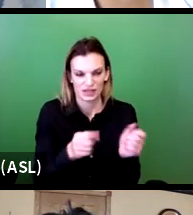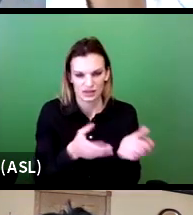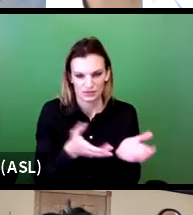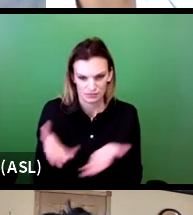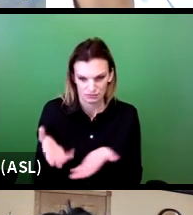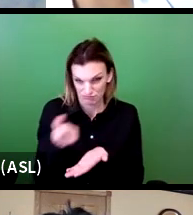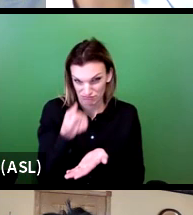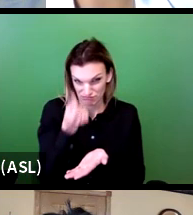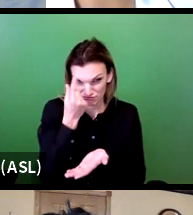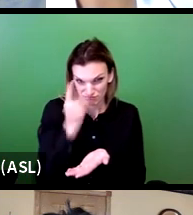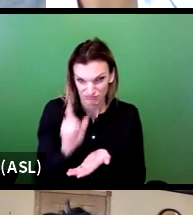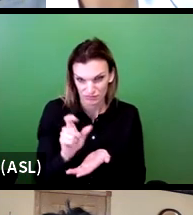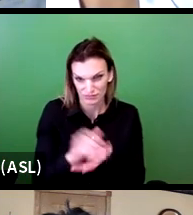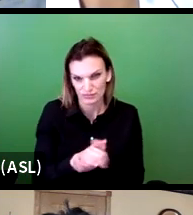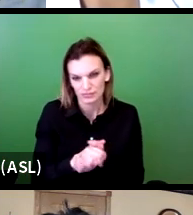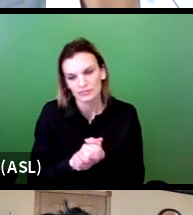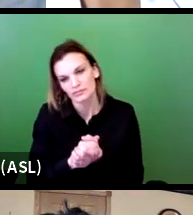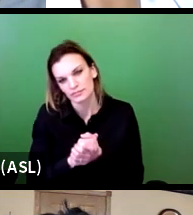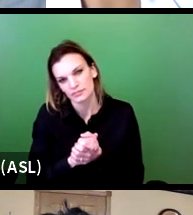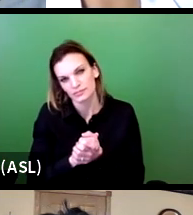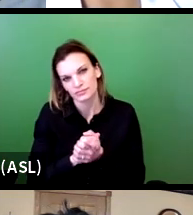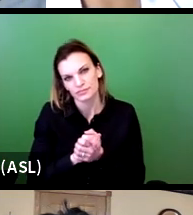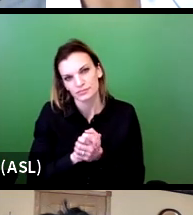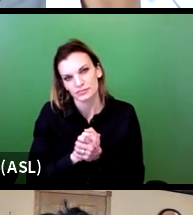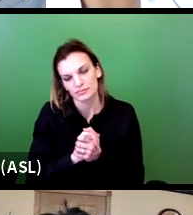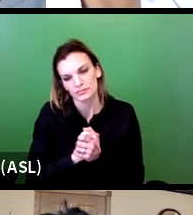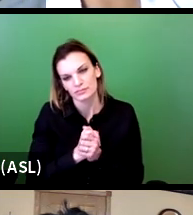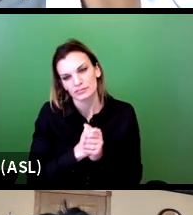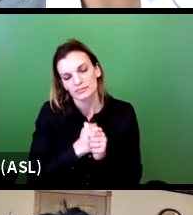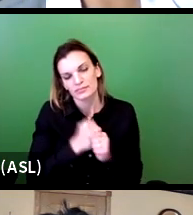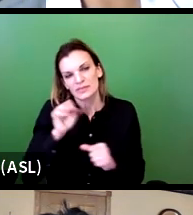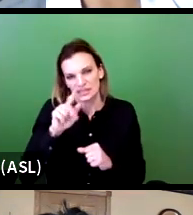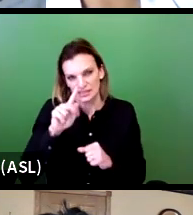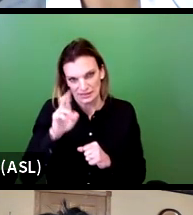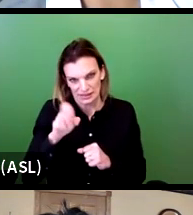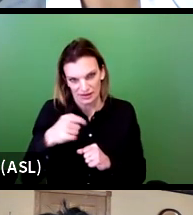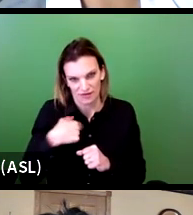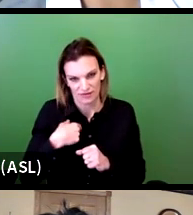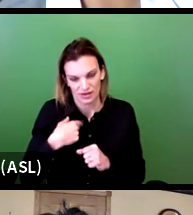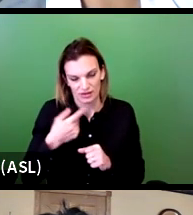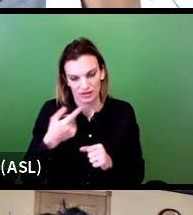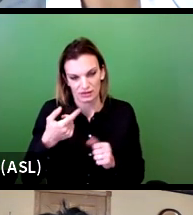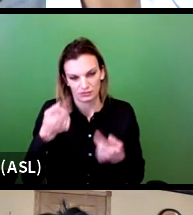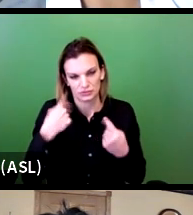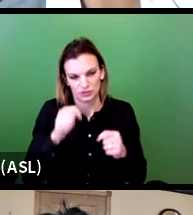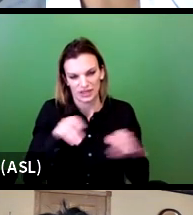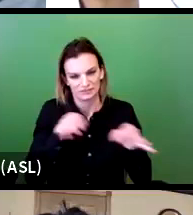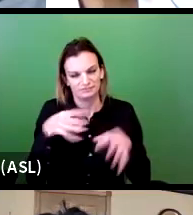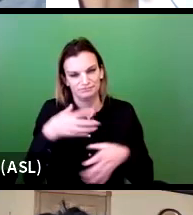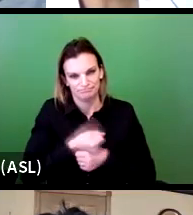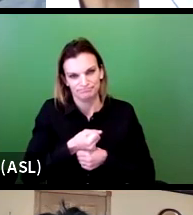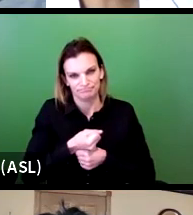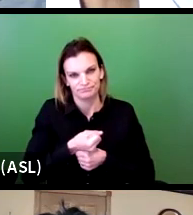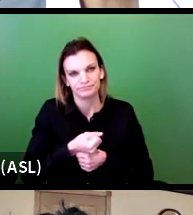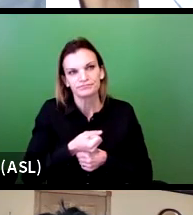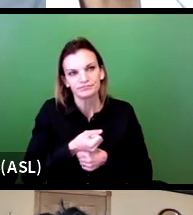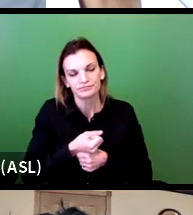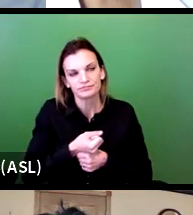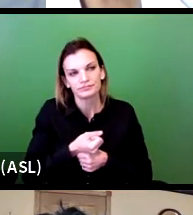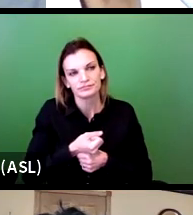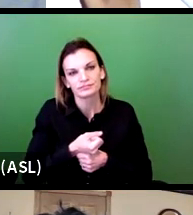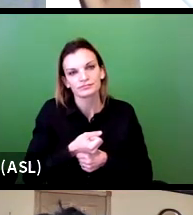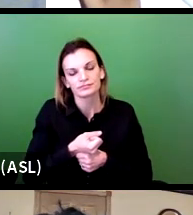saying. Well, kind of where, I'll try to summarize where I think we're at anyway. And that is that